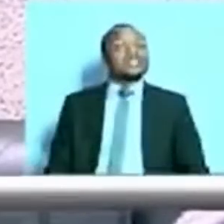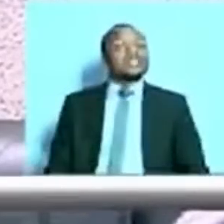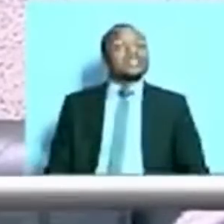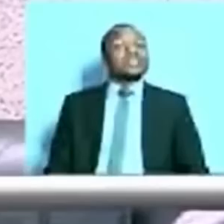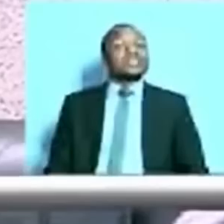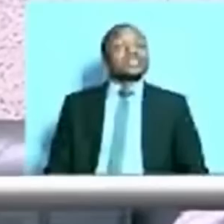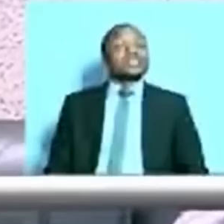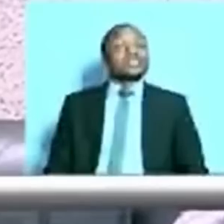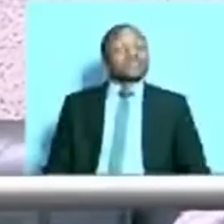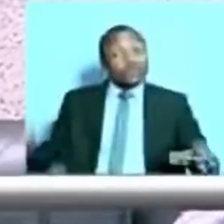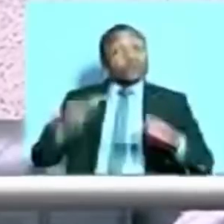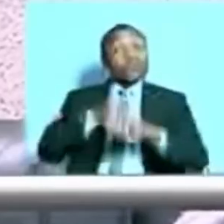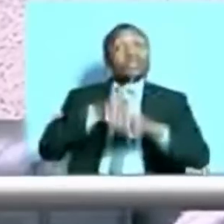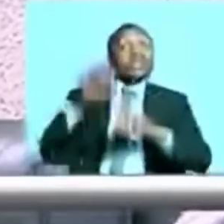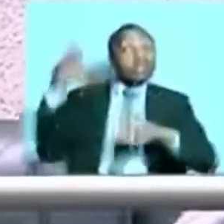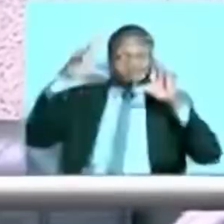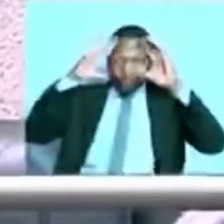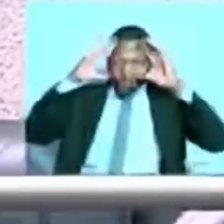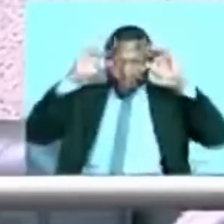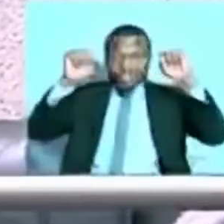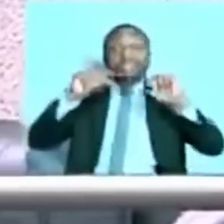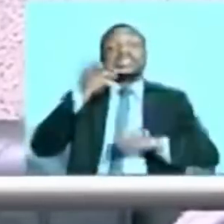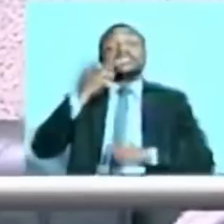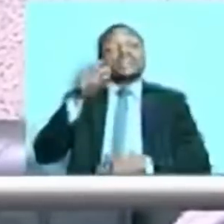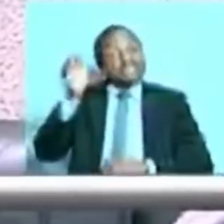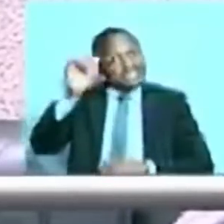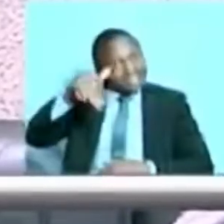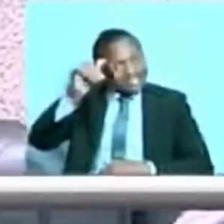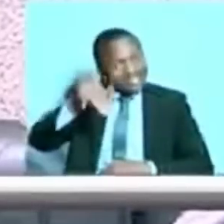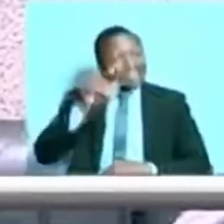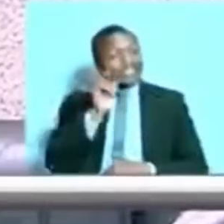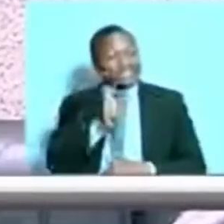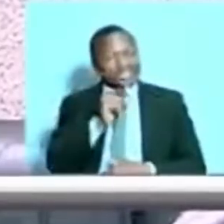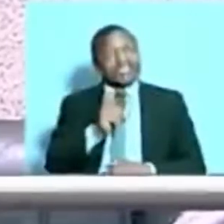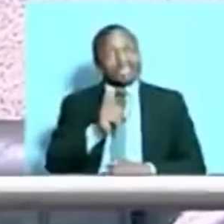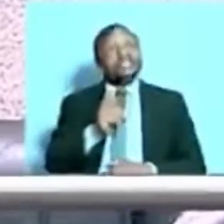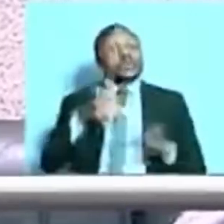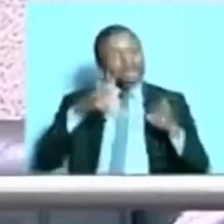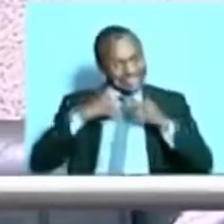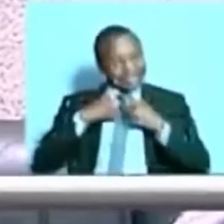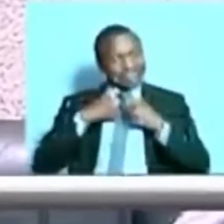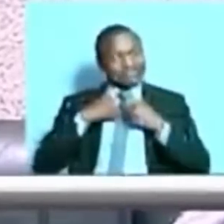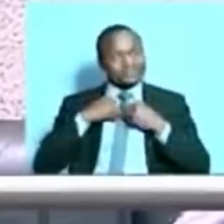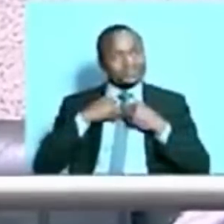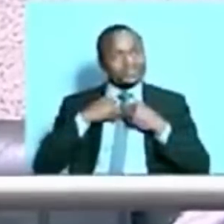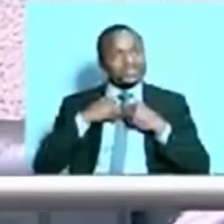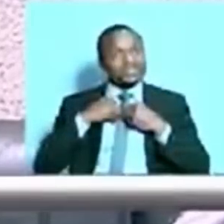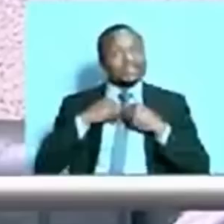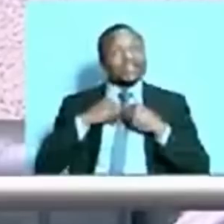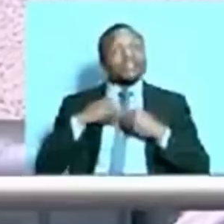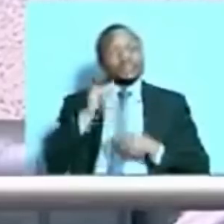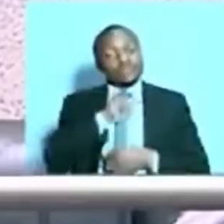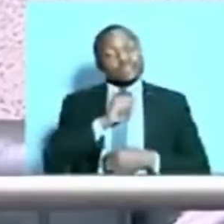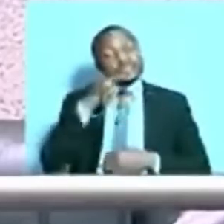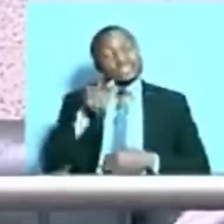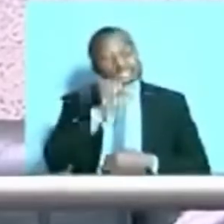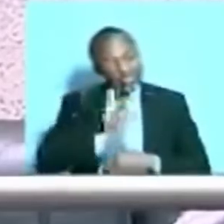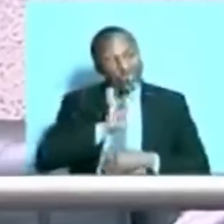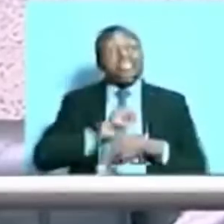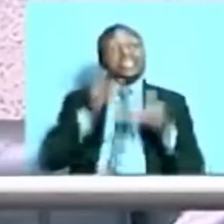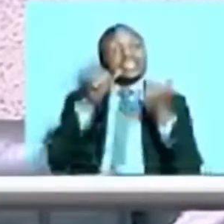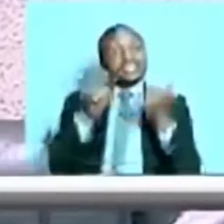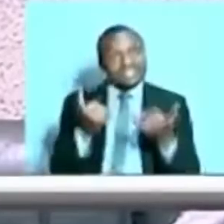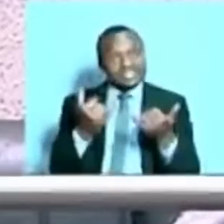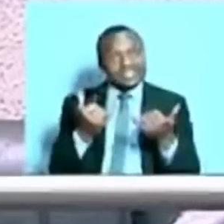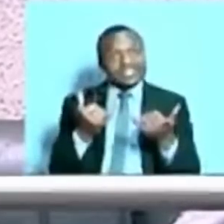former president, has stood and said, yes, that we take responsibility and we do apologize. And even now,